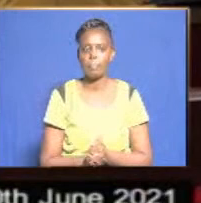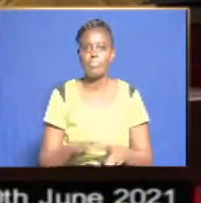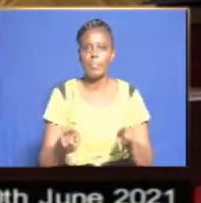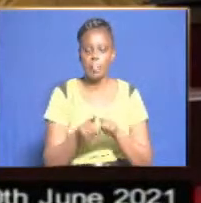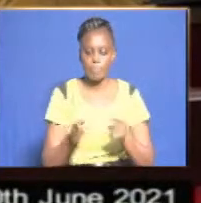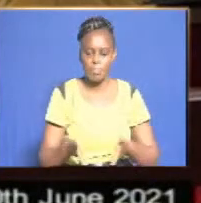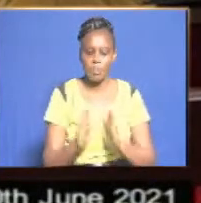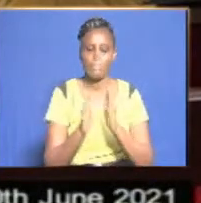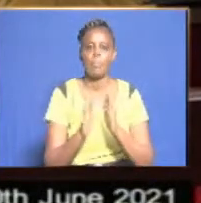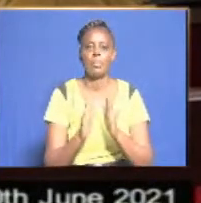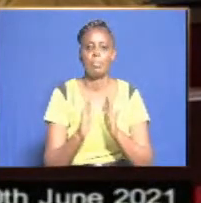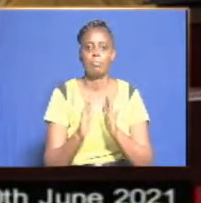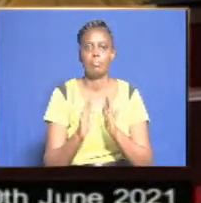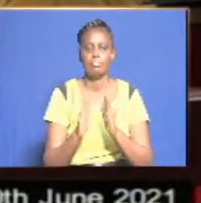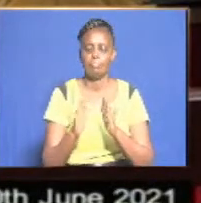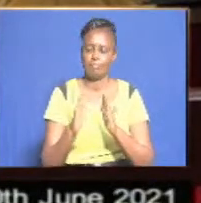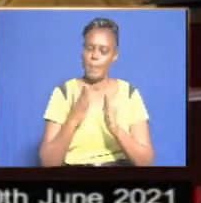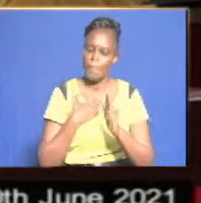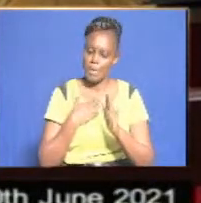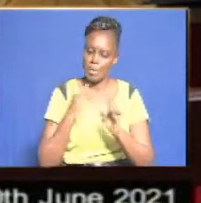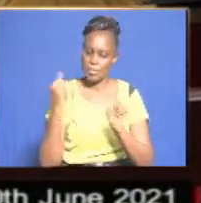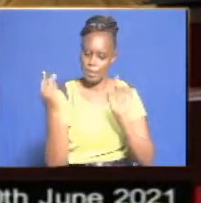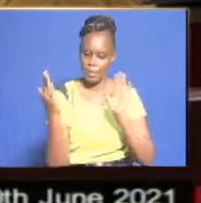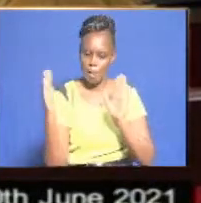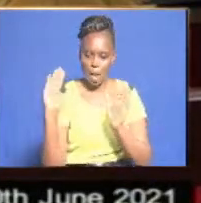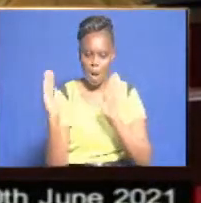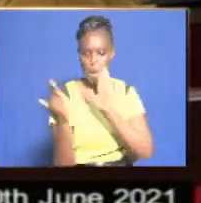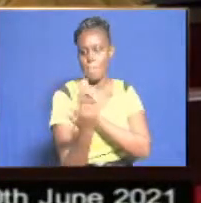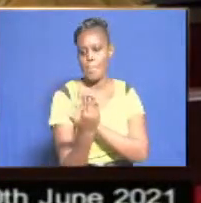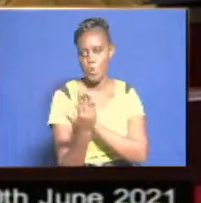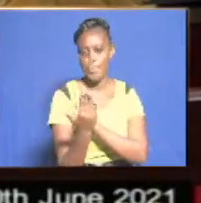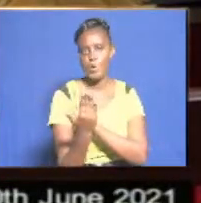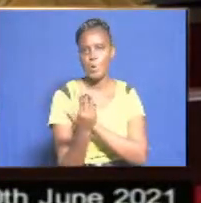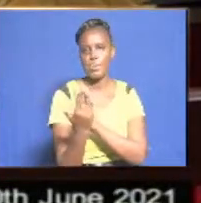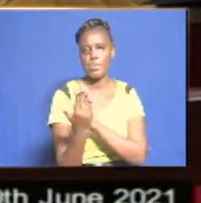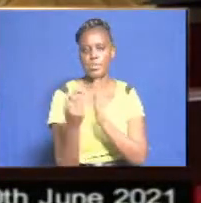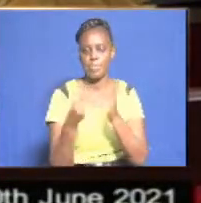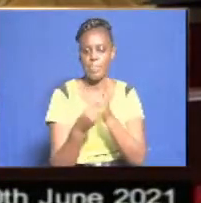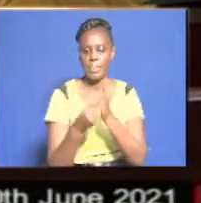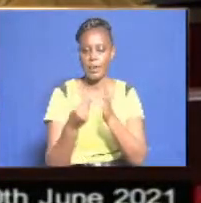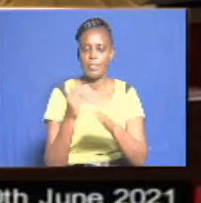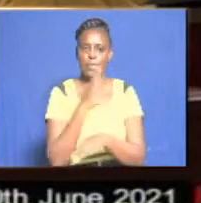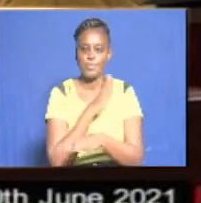In the same way you approached her, go and approach her to set a date for the question to be answered.